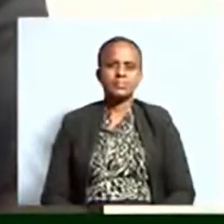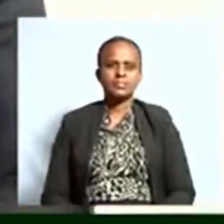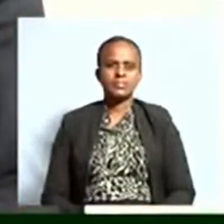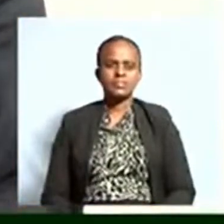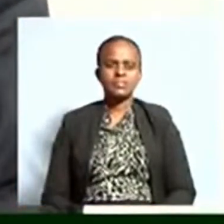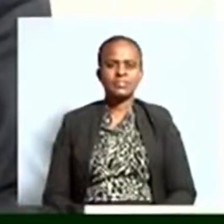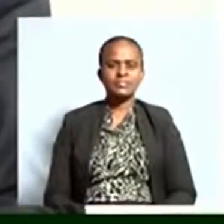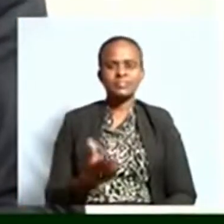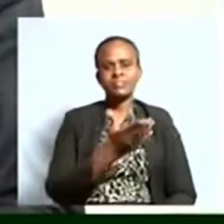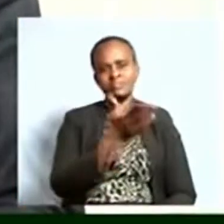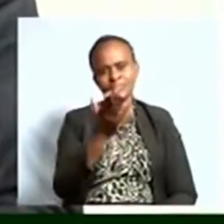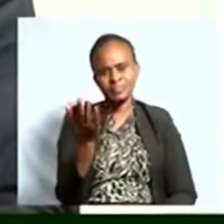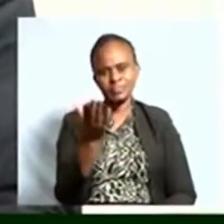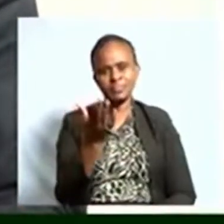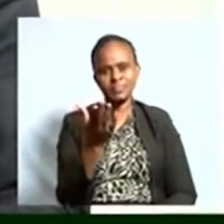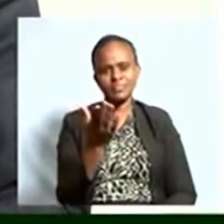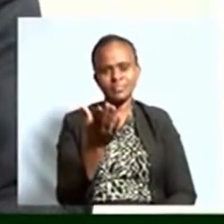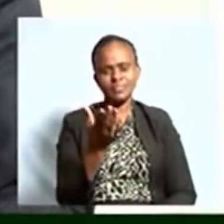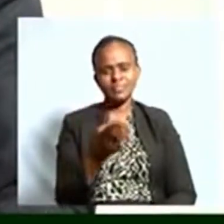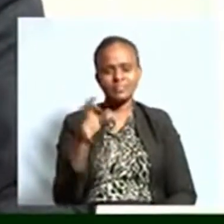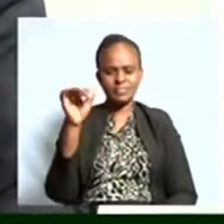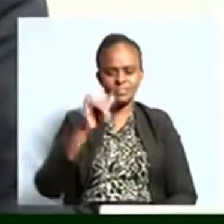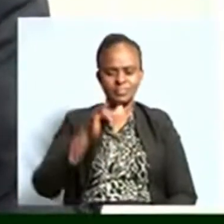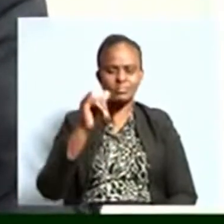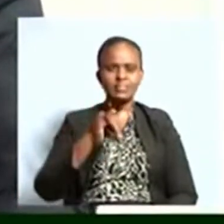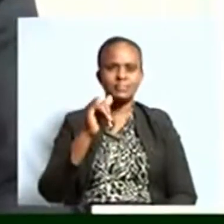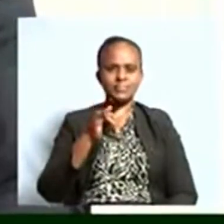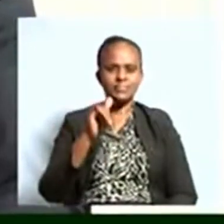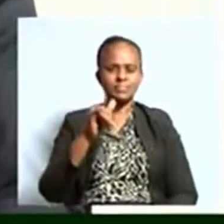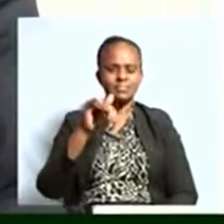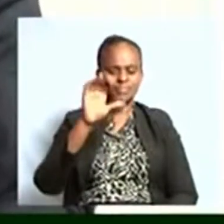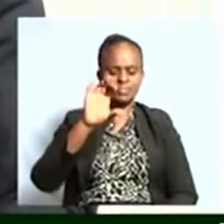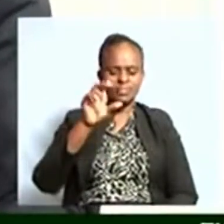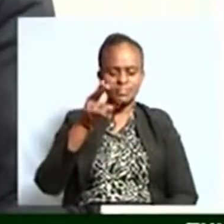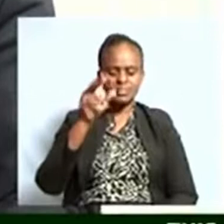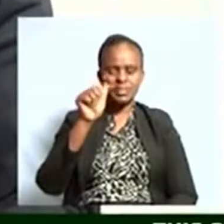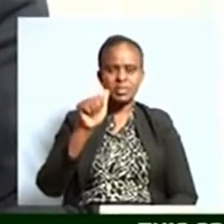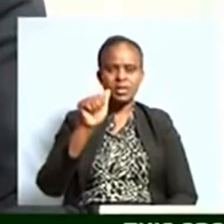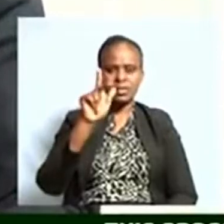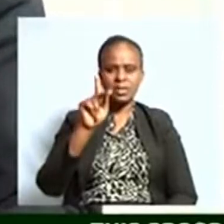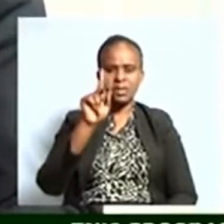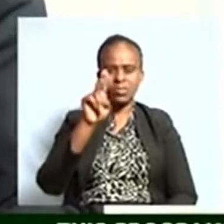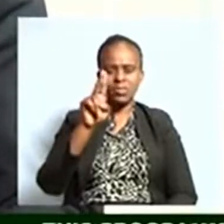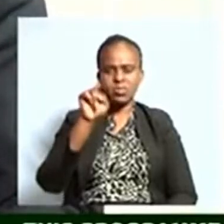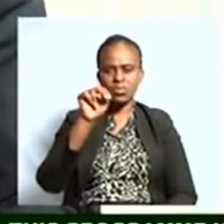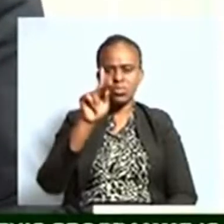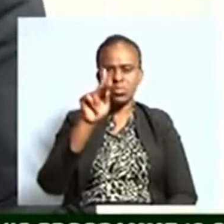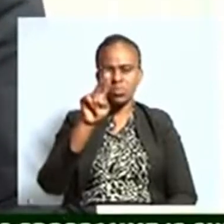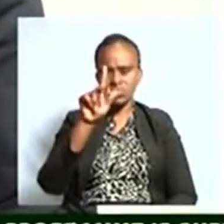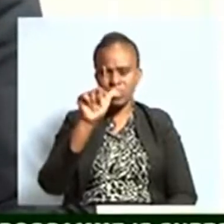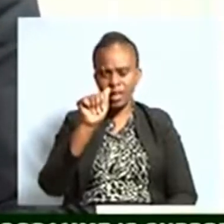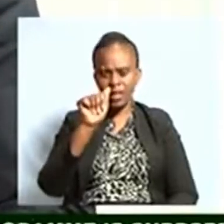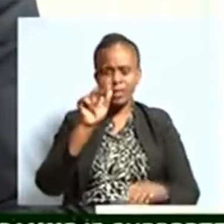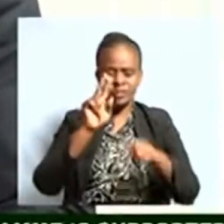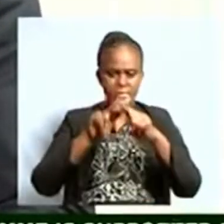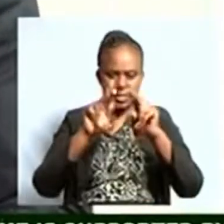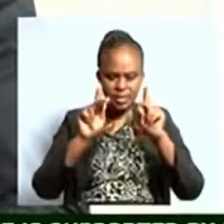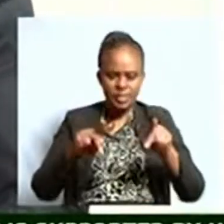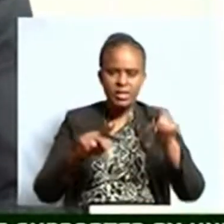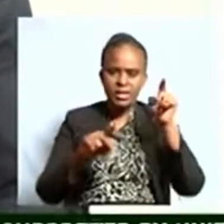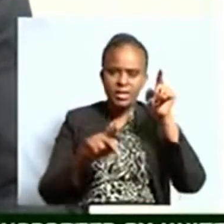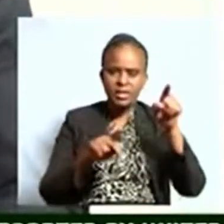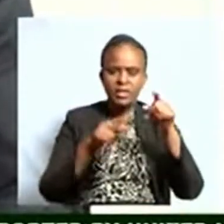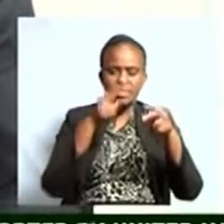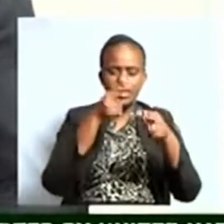Well, there you have it. That's the Chakunkula Ward Development Committee Chairperson, Mr.